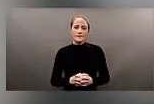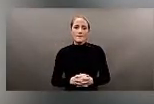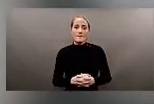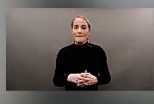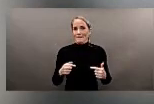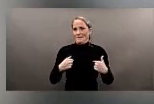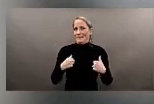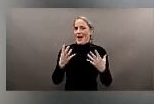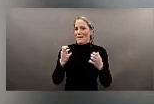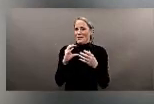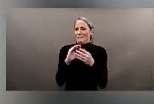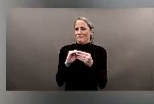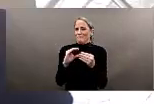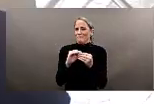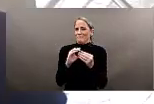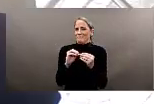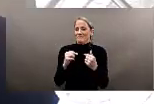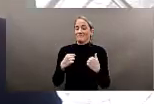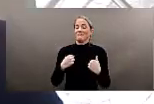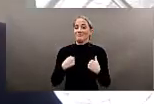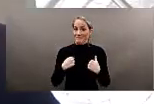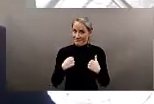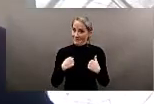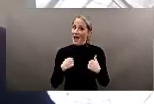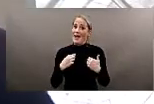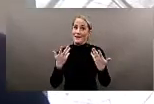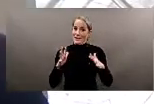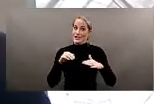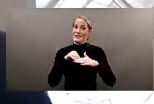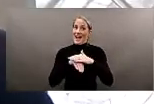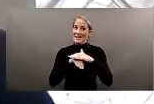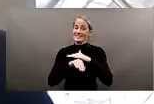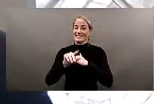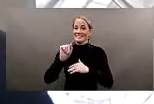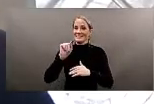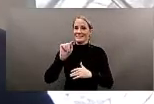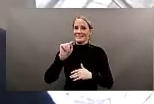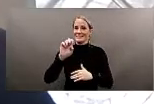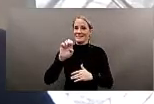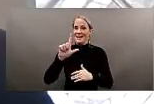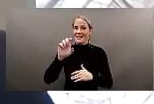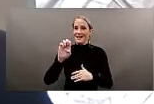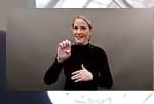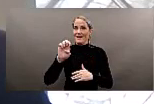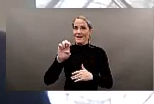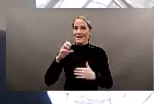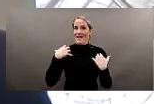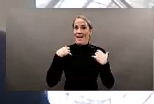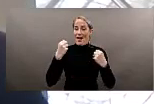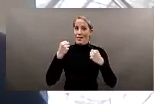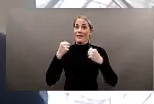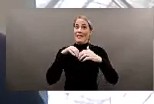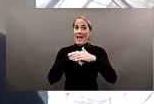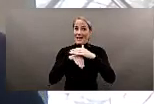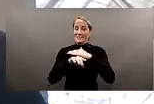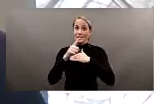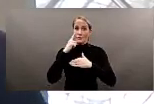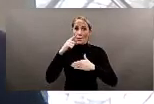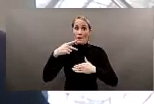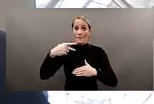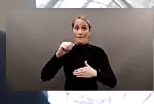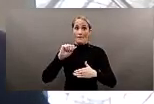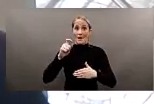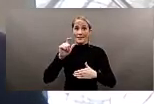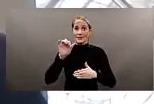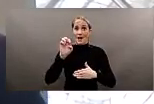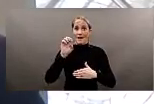getting the questions set up, I just want to say that, so I also am one of the lucky Paxlovid recipients, and